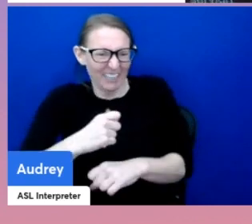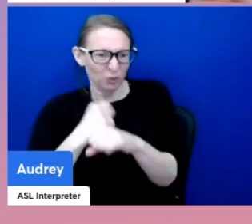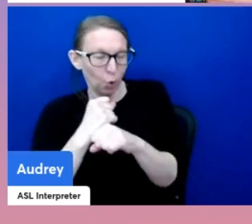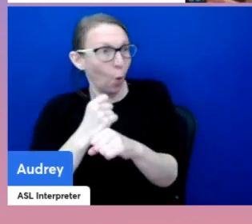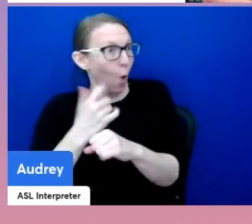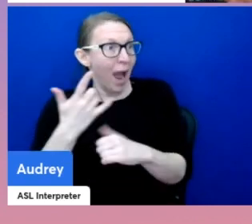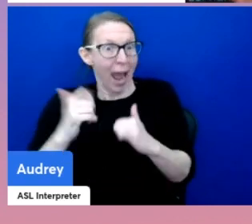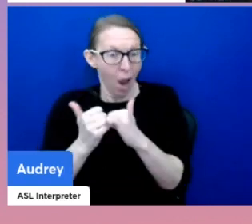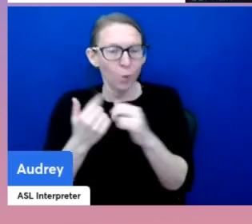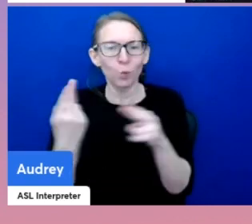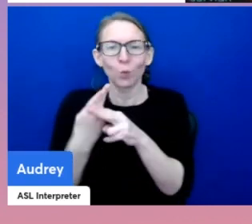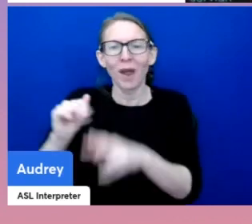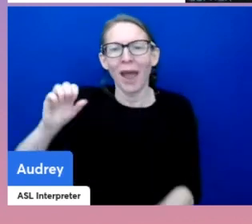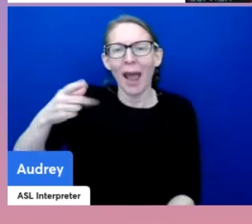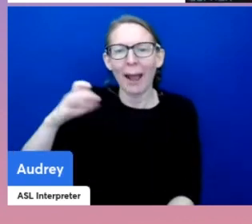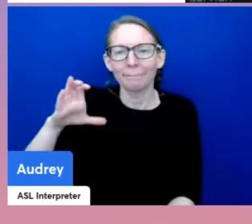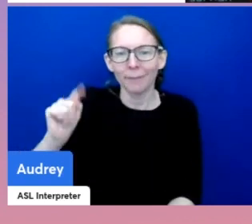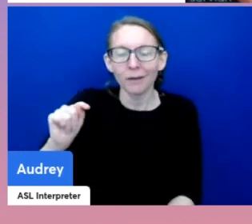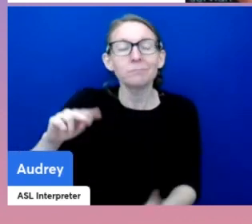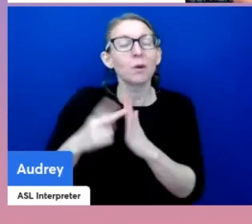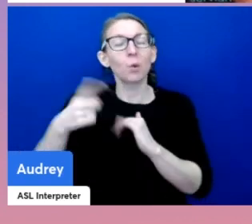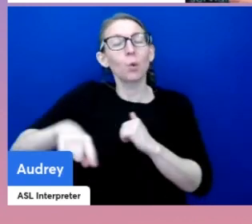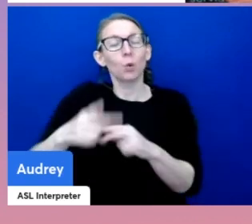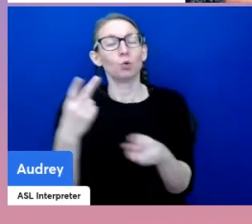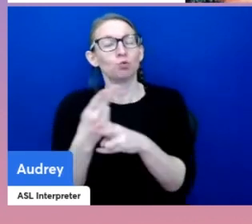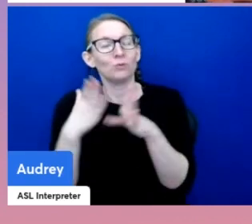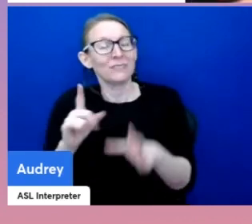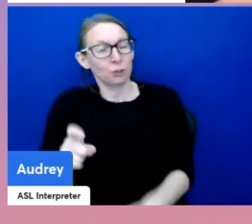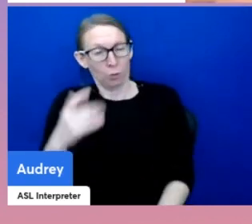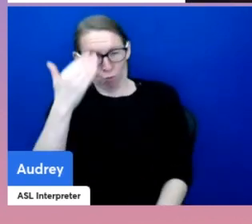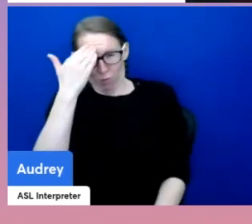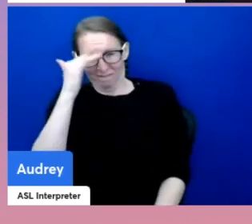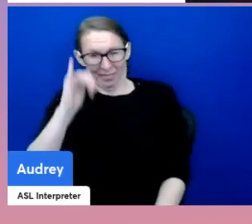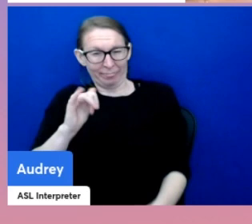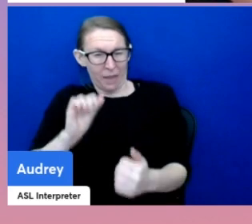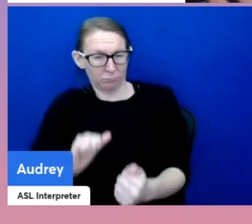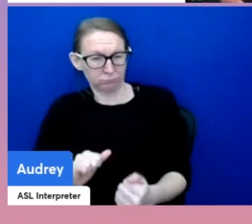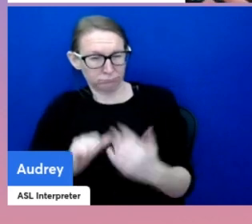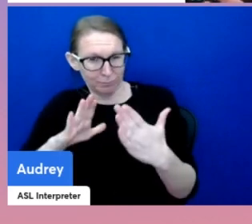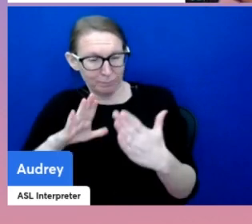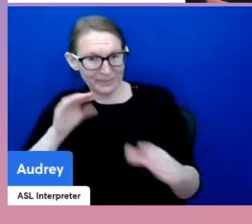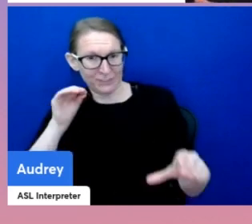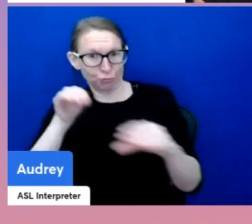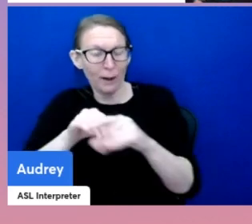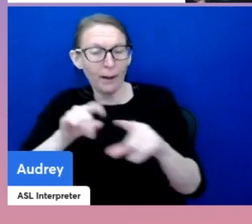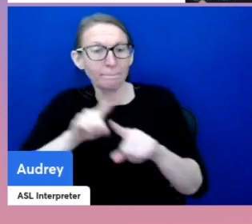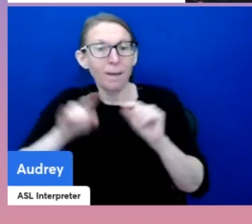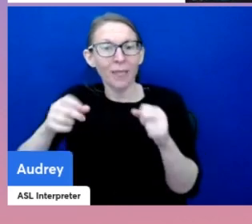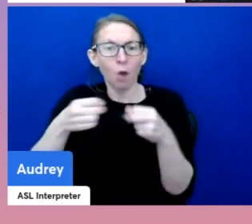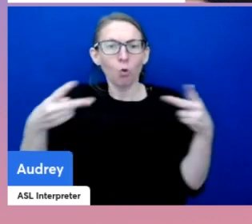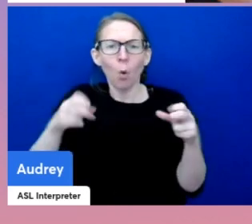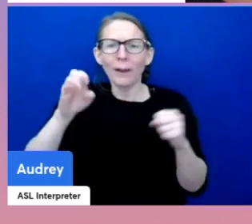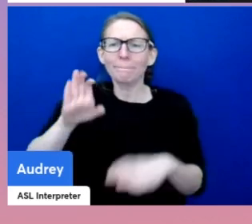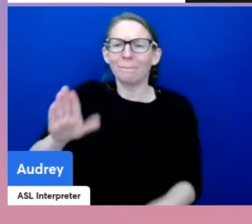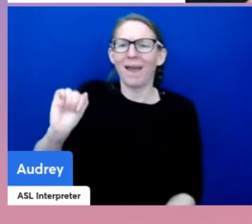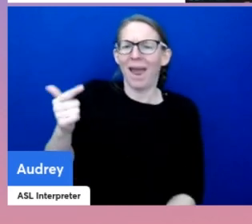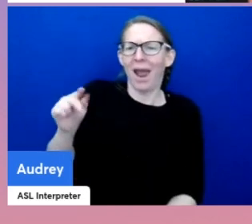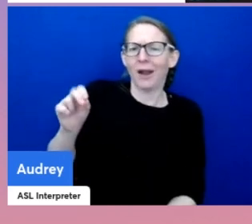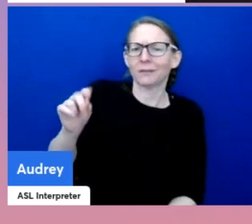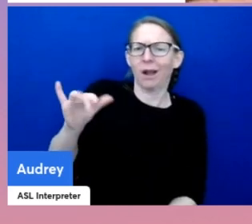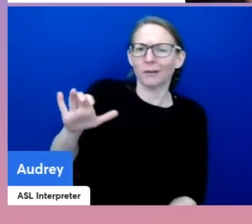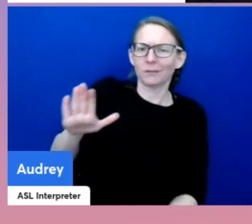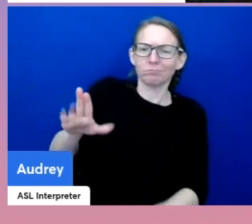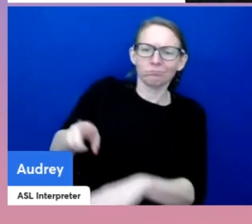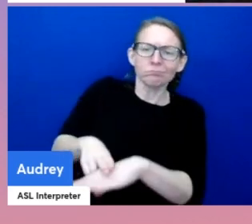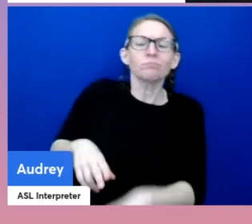aspects. Our users need to be aware of the auth mechanism being injected, but their code can be agnostic. Forgetting a decorator or a function